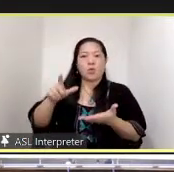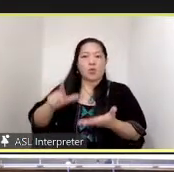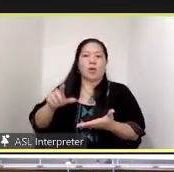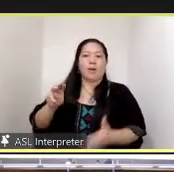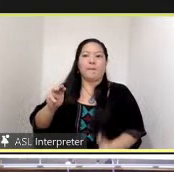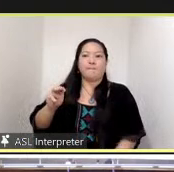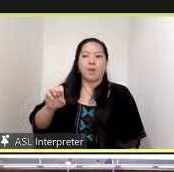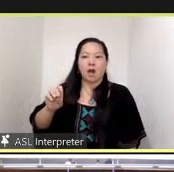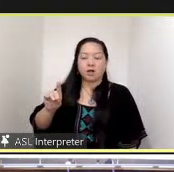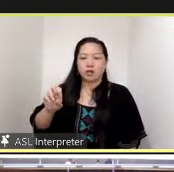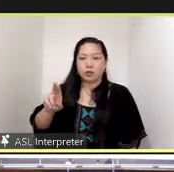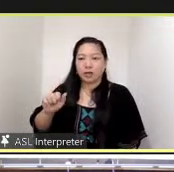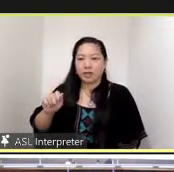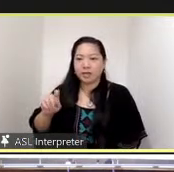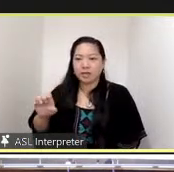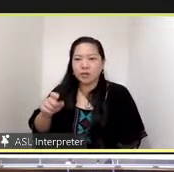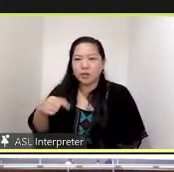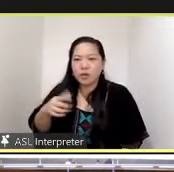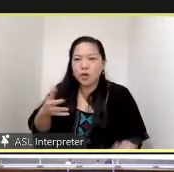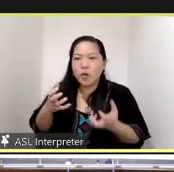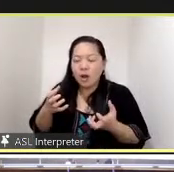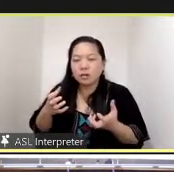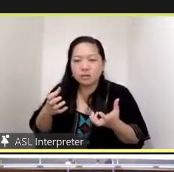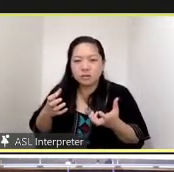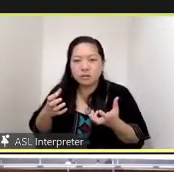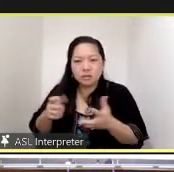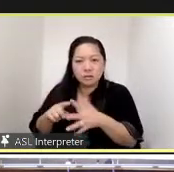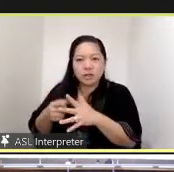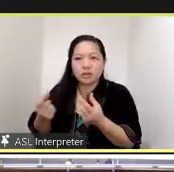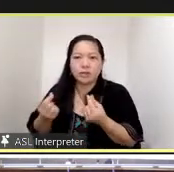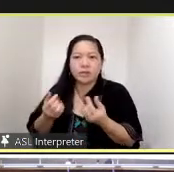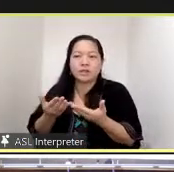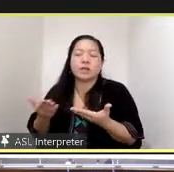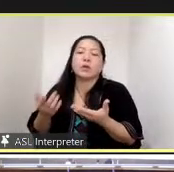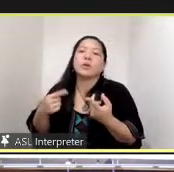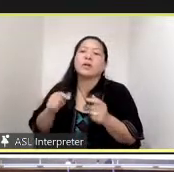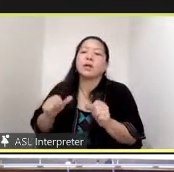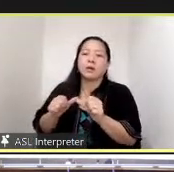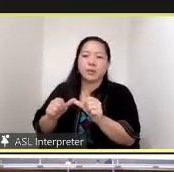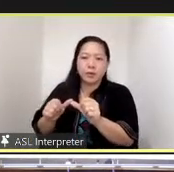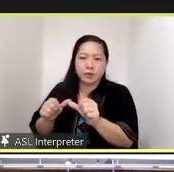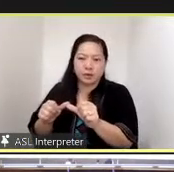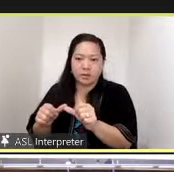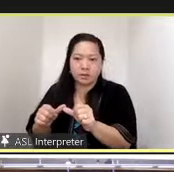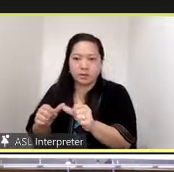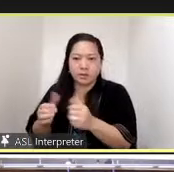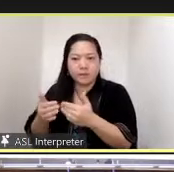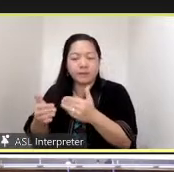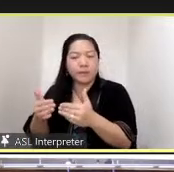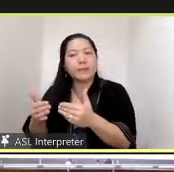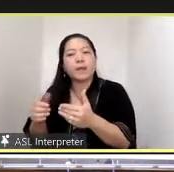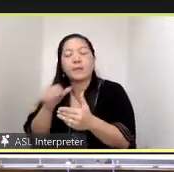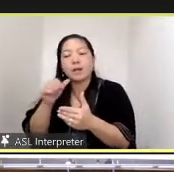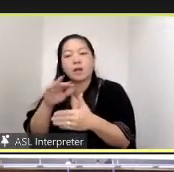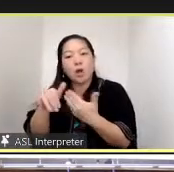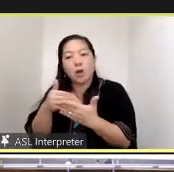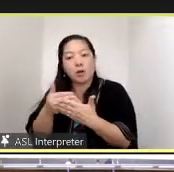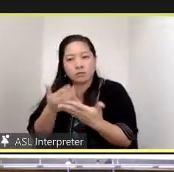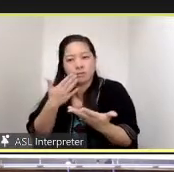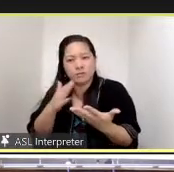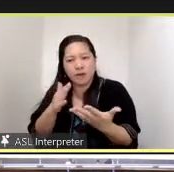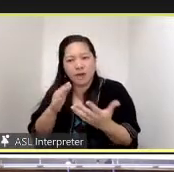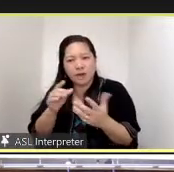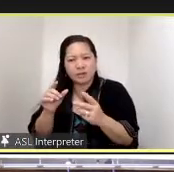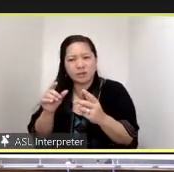at low, which is where we want to operate. And we can go ahead and move on to after that. But it's not all bad news. We're making